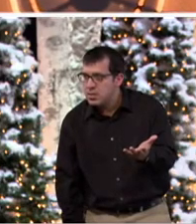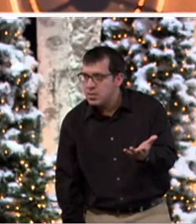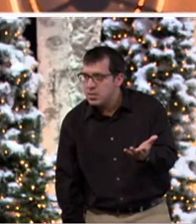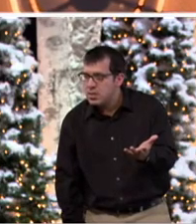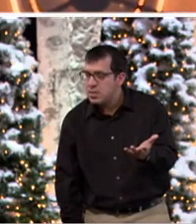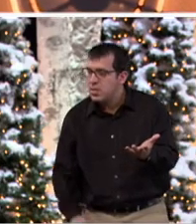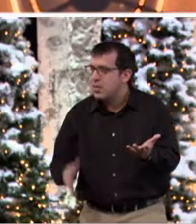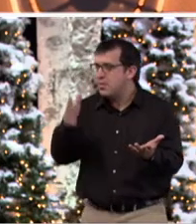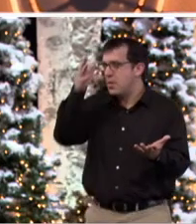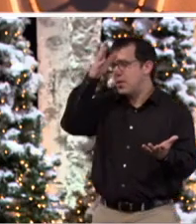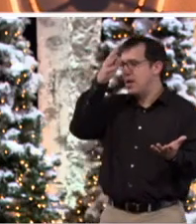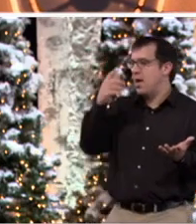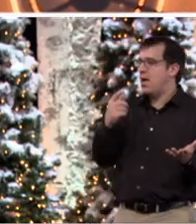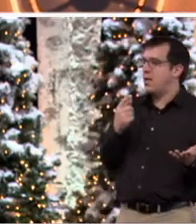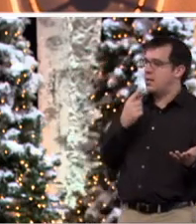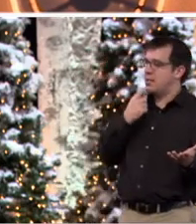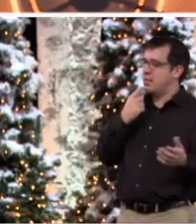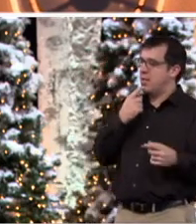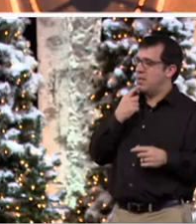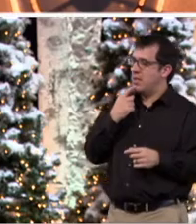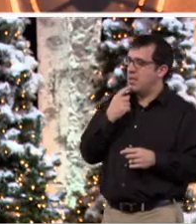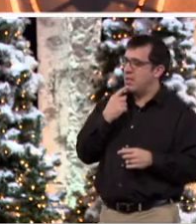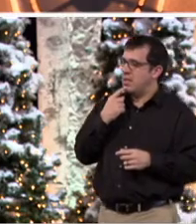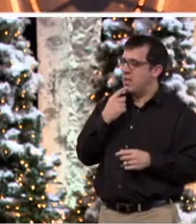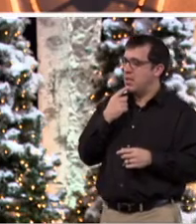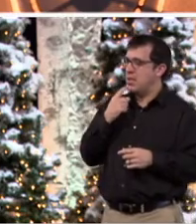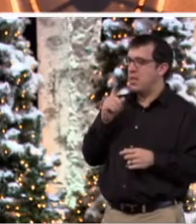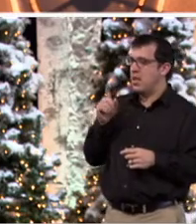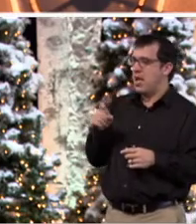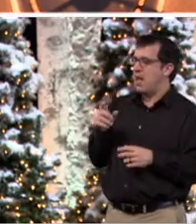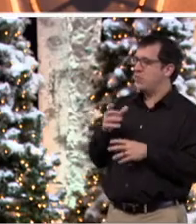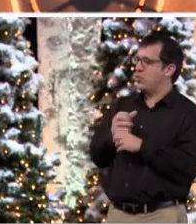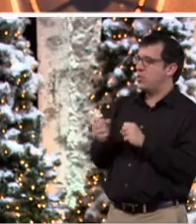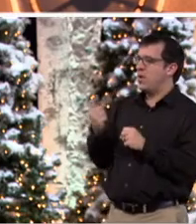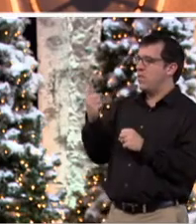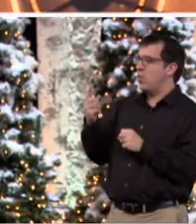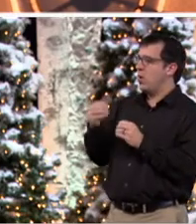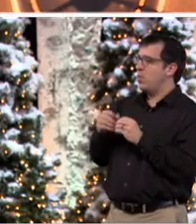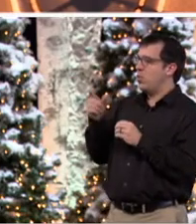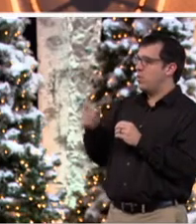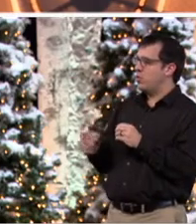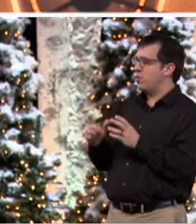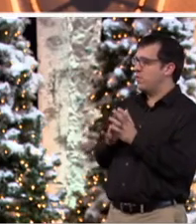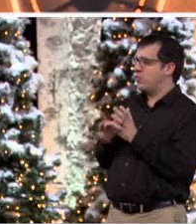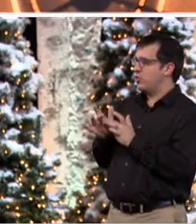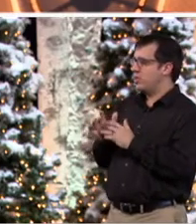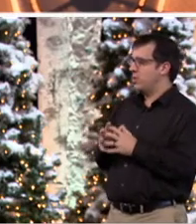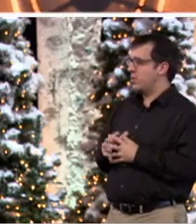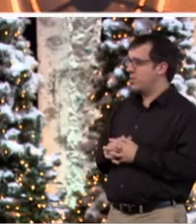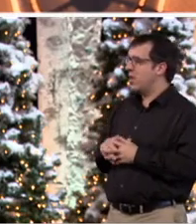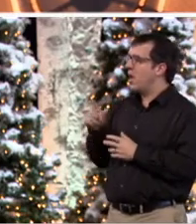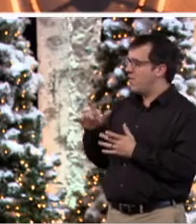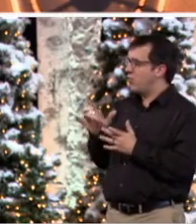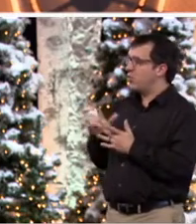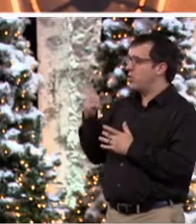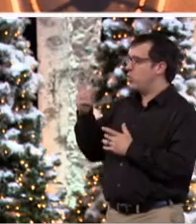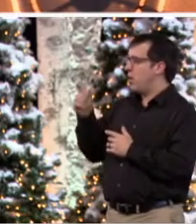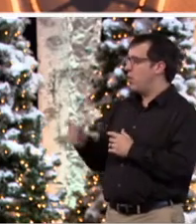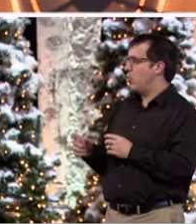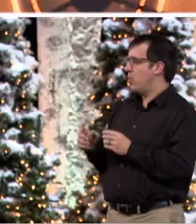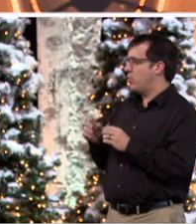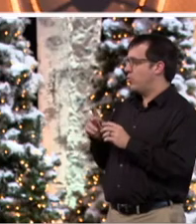My dad said, gotta save one more for Jesus. Got to reach one more for